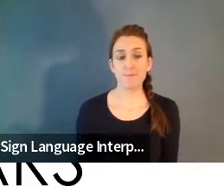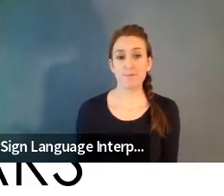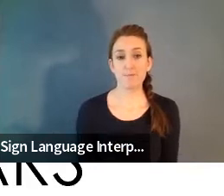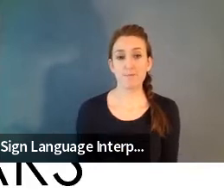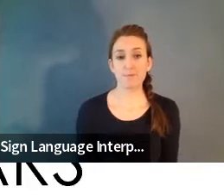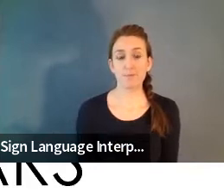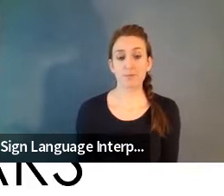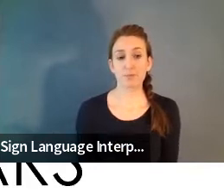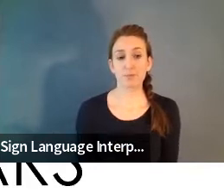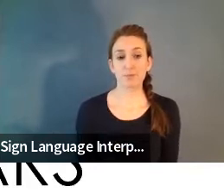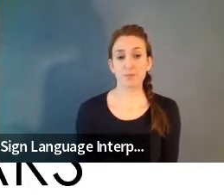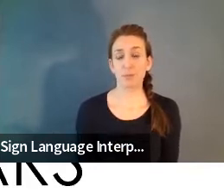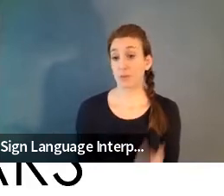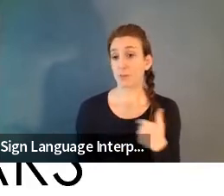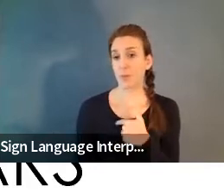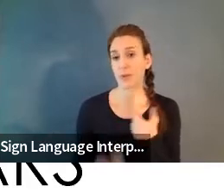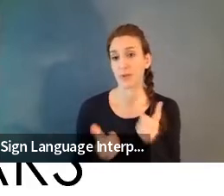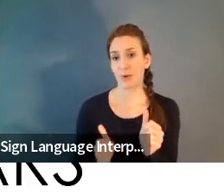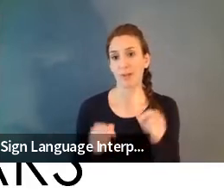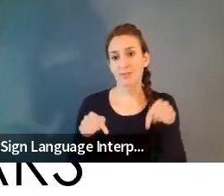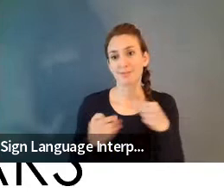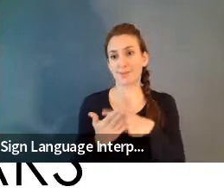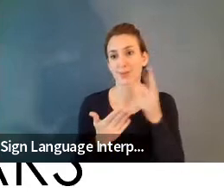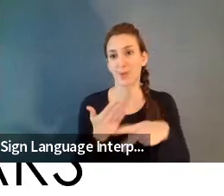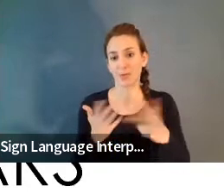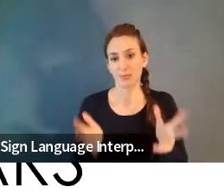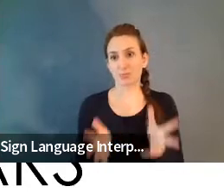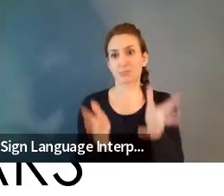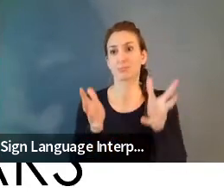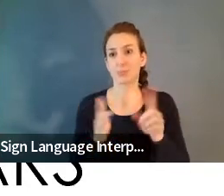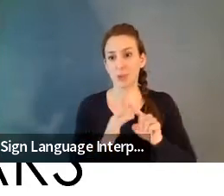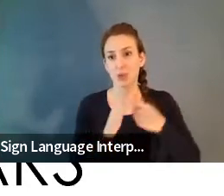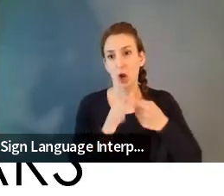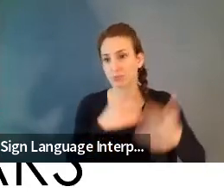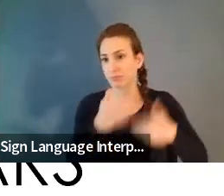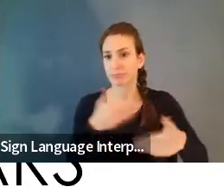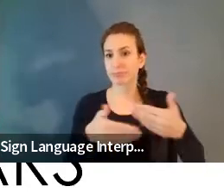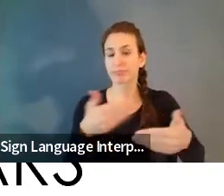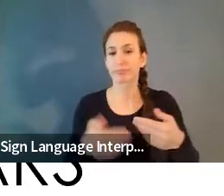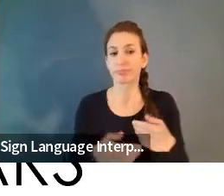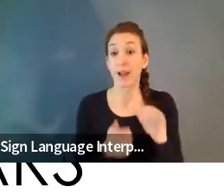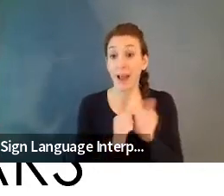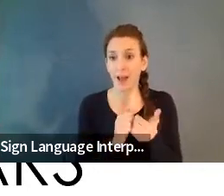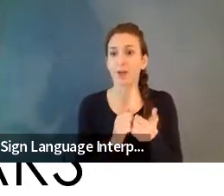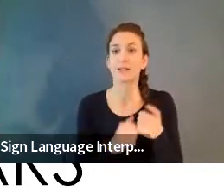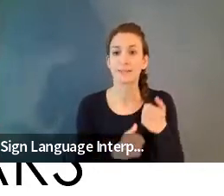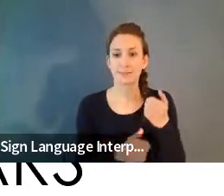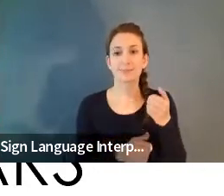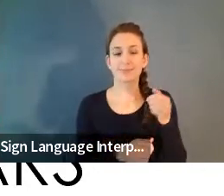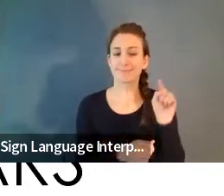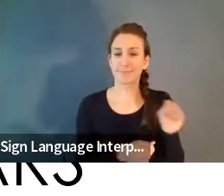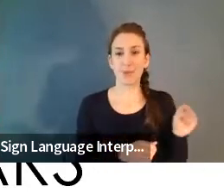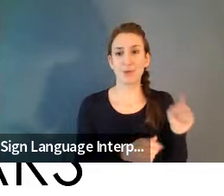and running. And so far, a lot of that has been possible because of the efforts of individuals like, for instance, Matt and